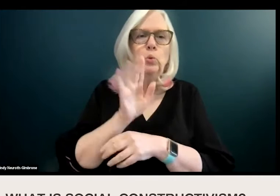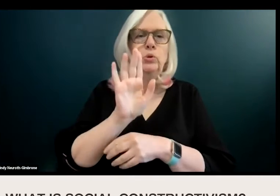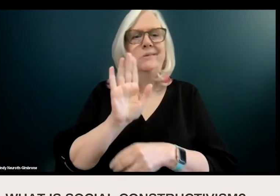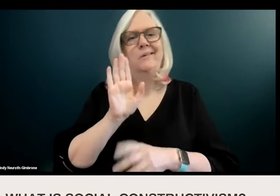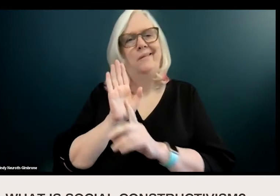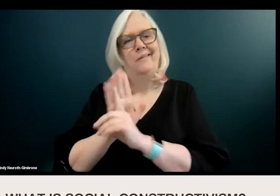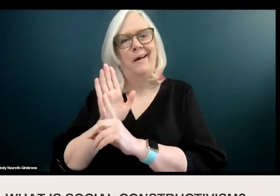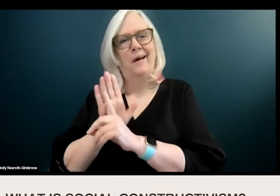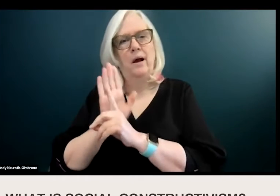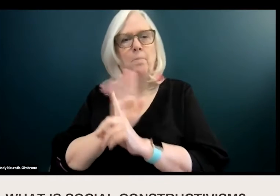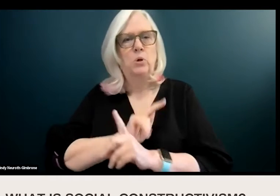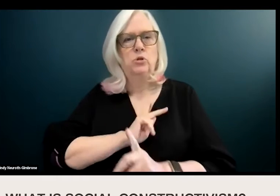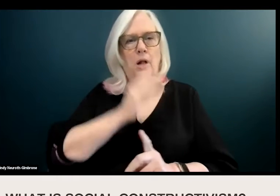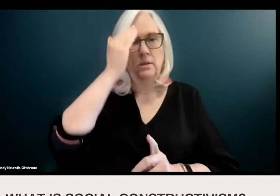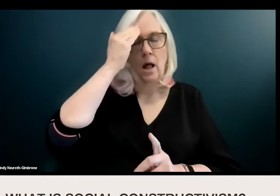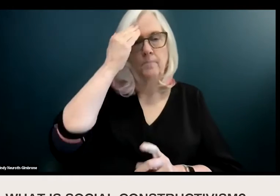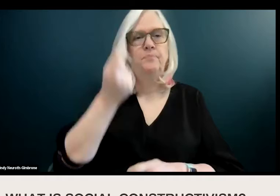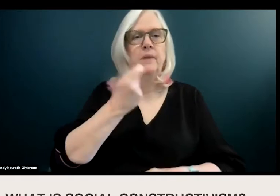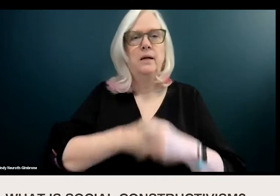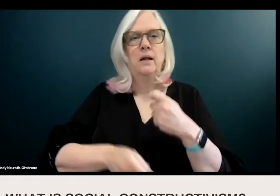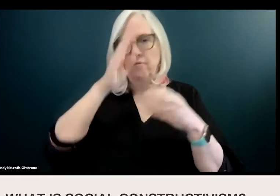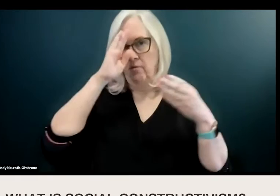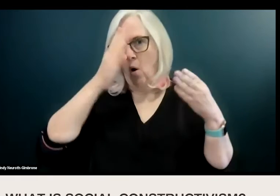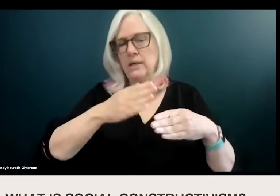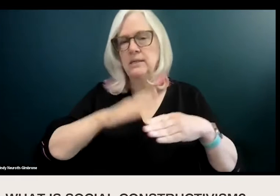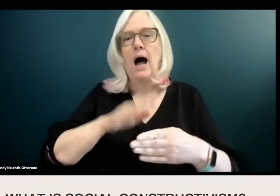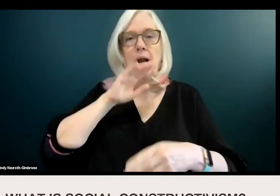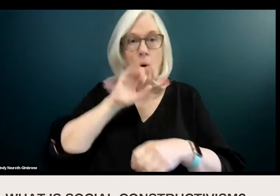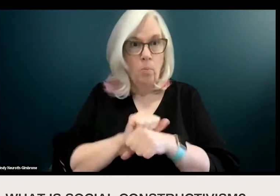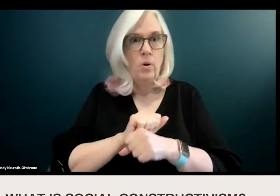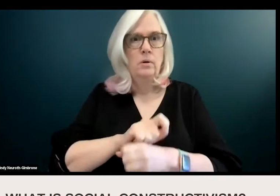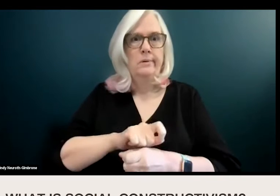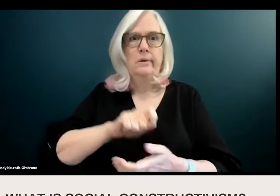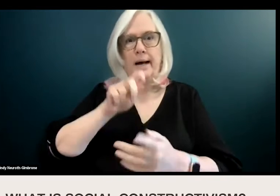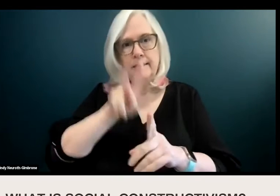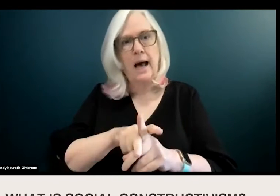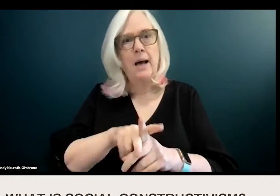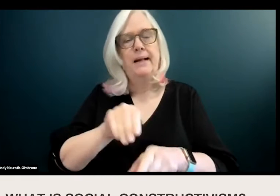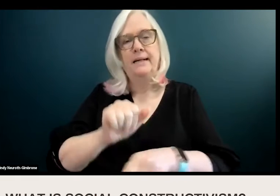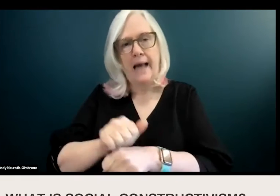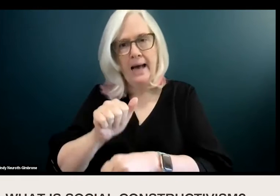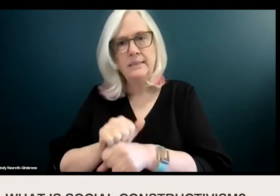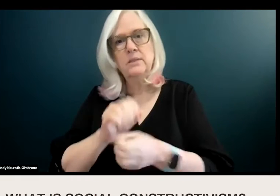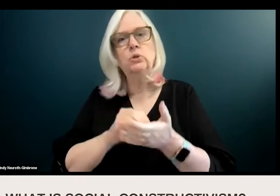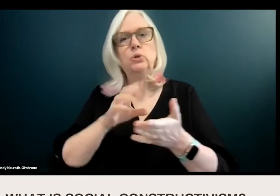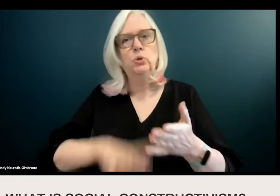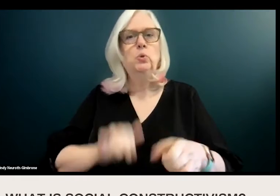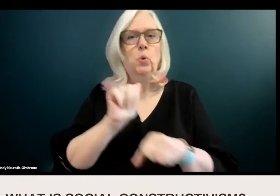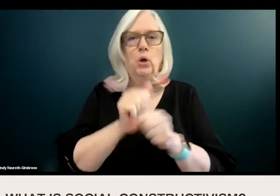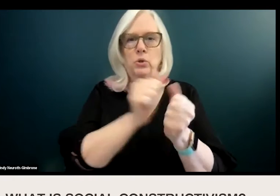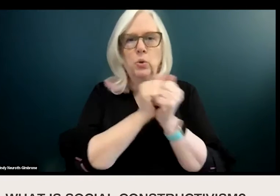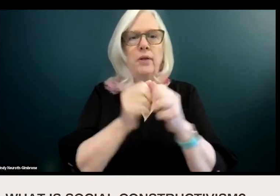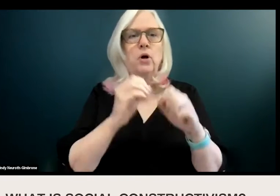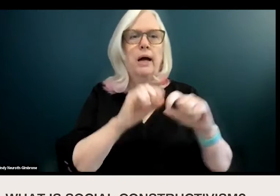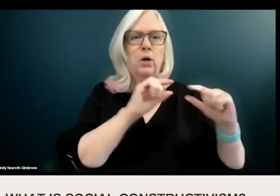tenets. Instead of focusing on assignments and tasks as an individual, students work together in groups, and then they